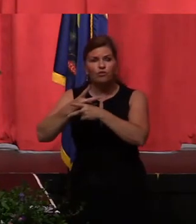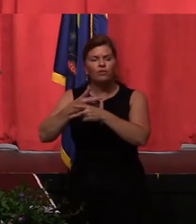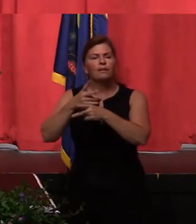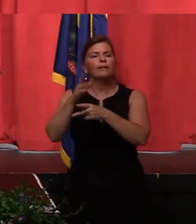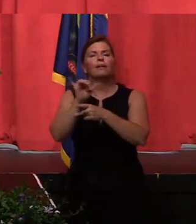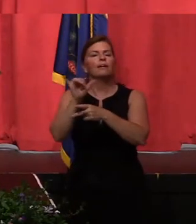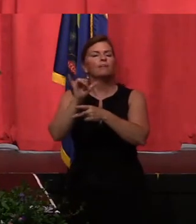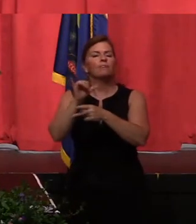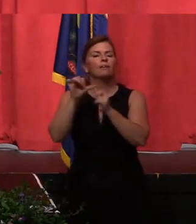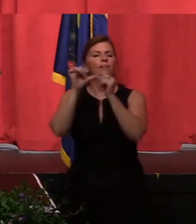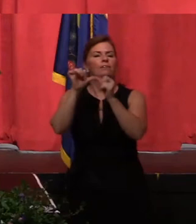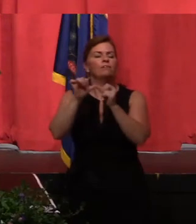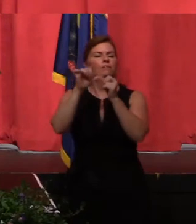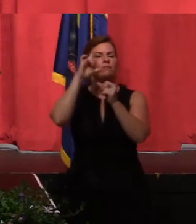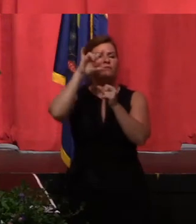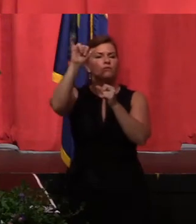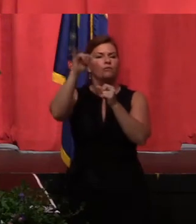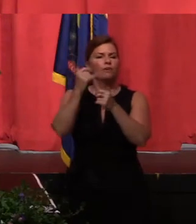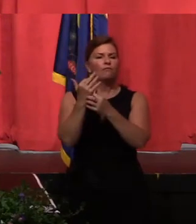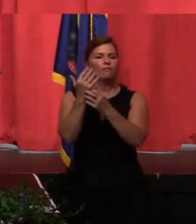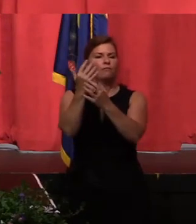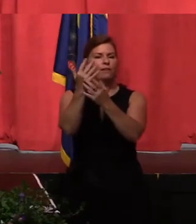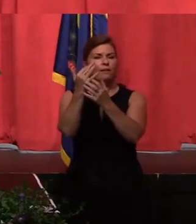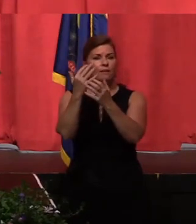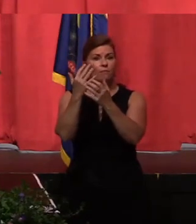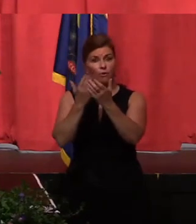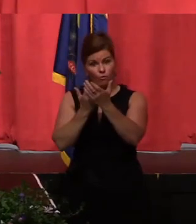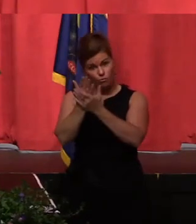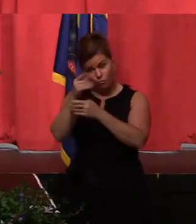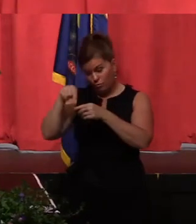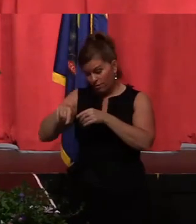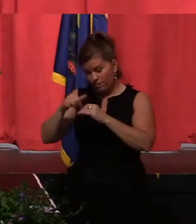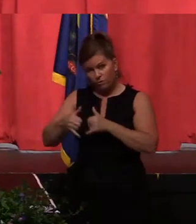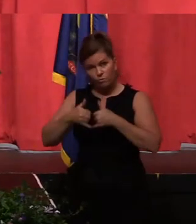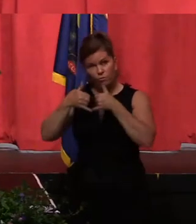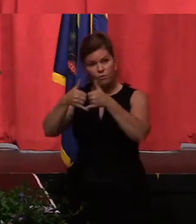flame with this Gehagan Award.